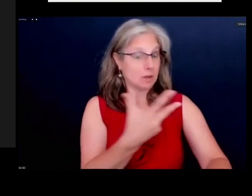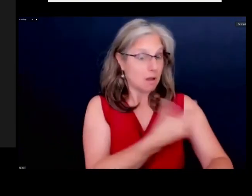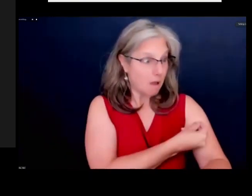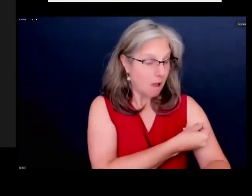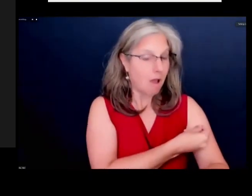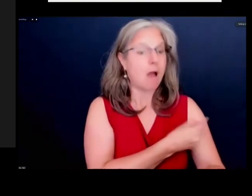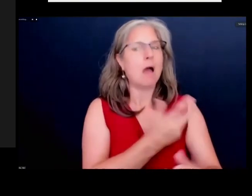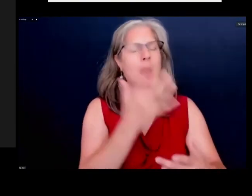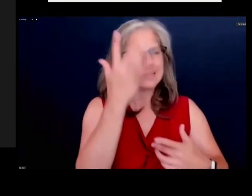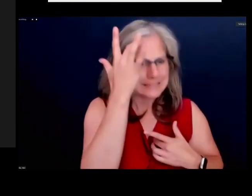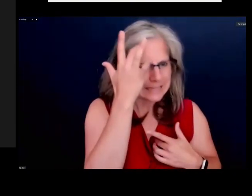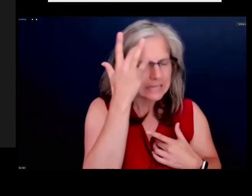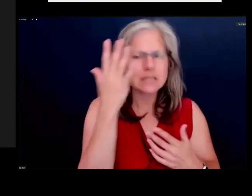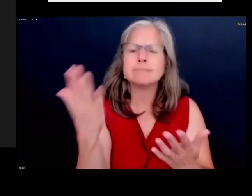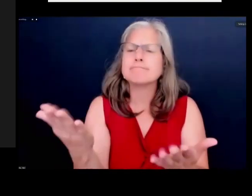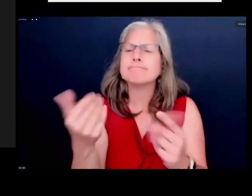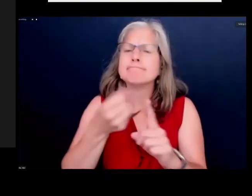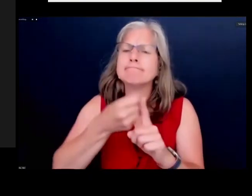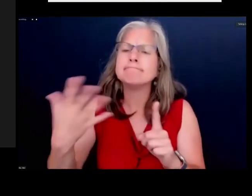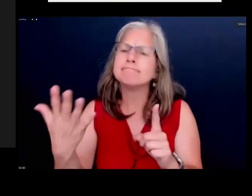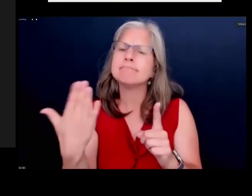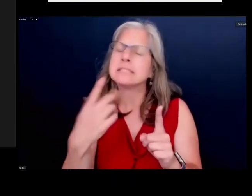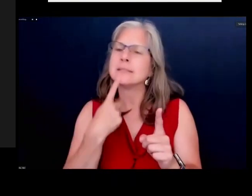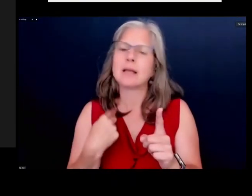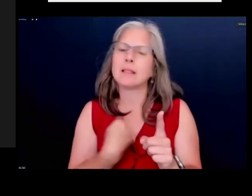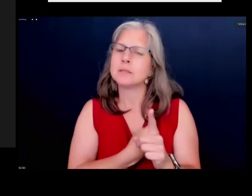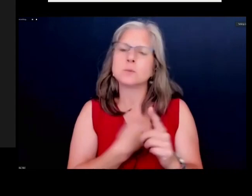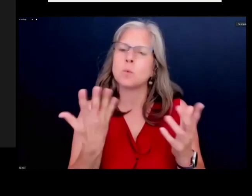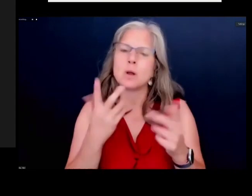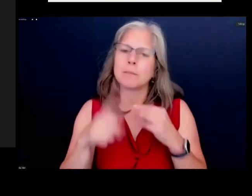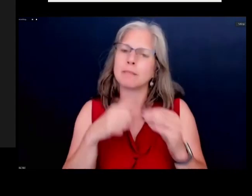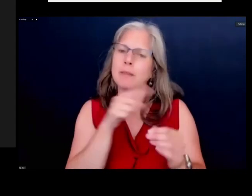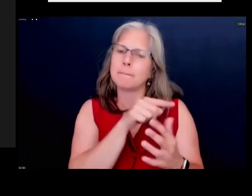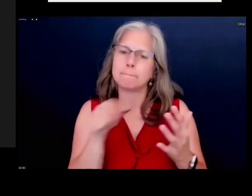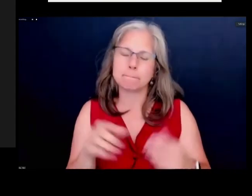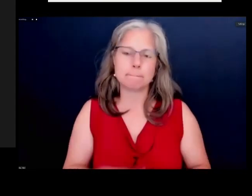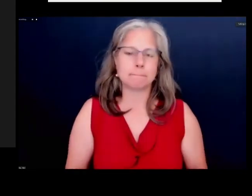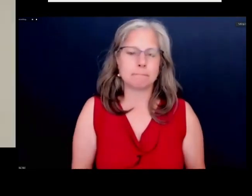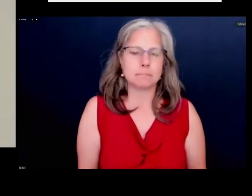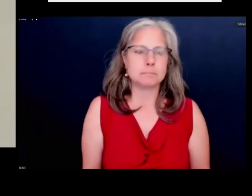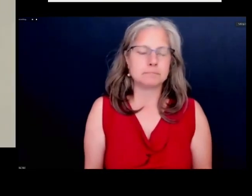idea of the continued risk even for vaccinated residents?